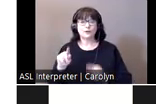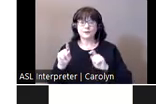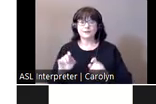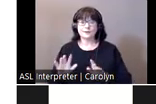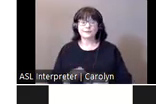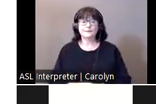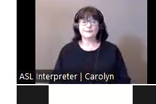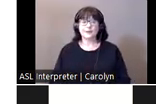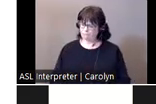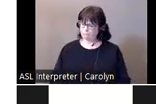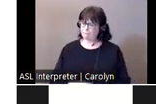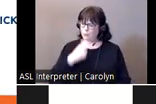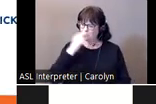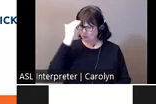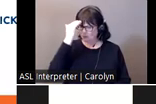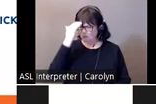Who knew?